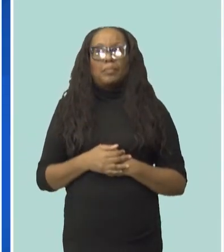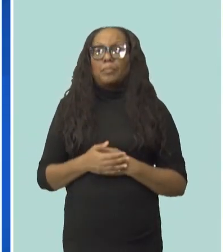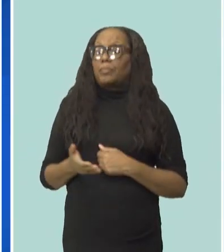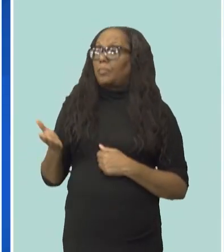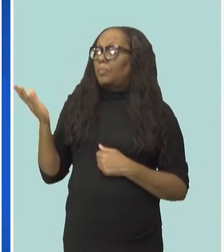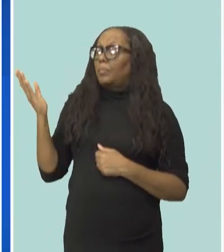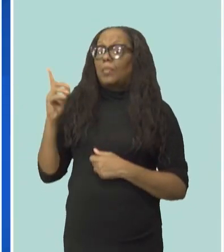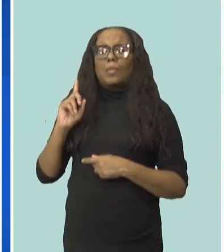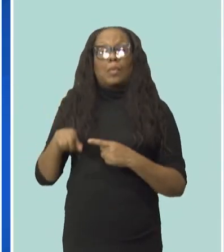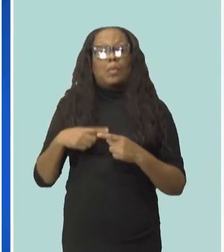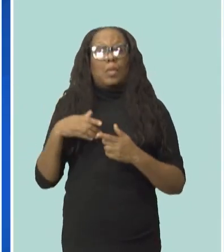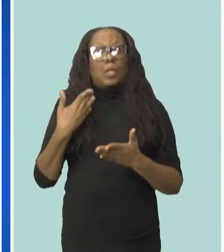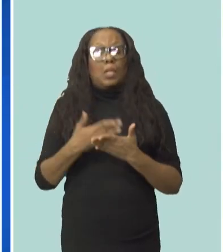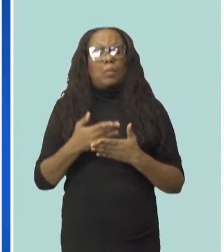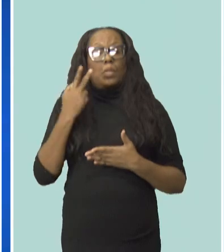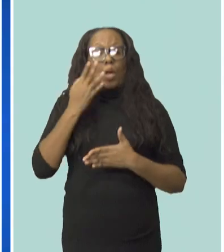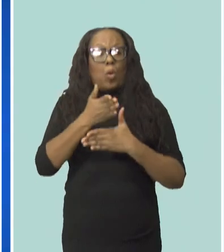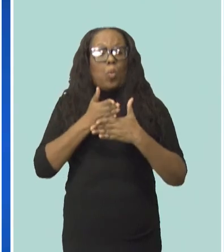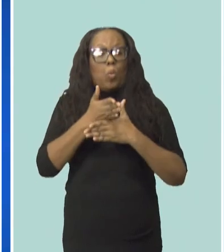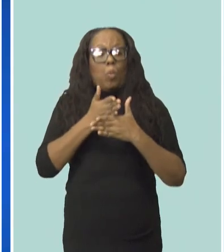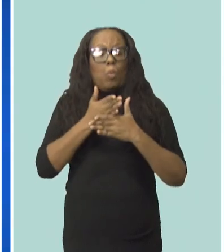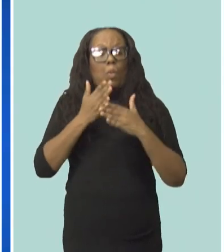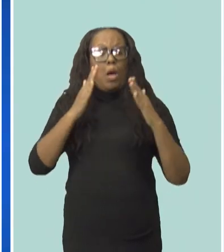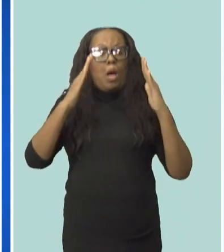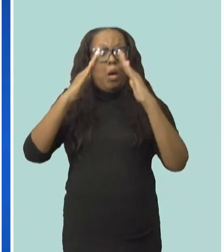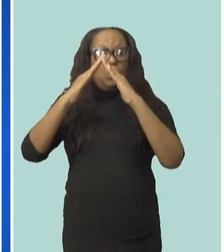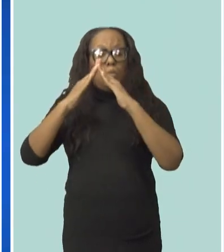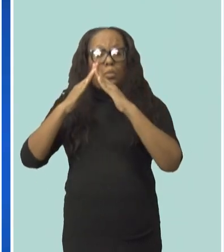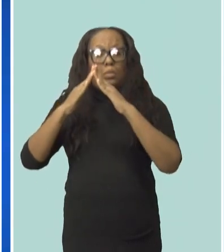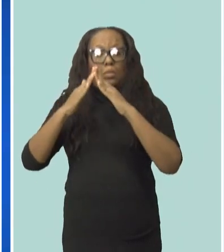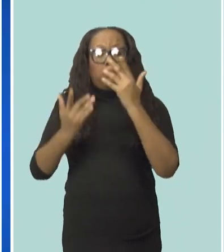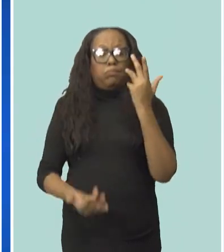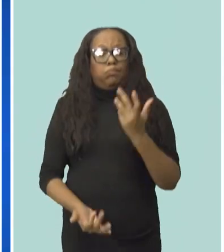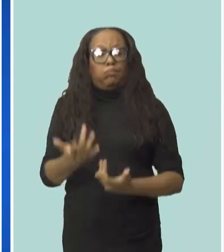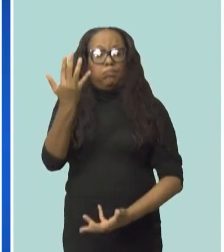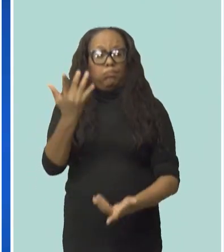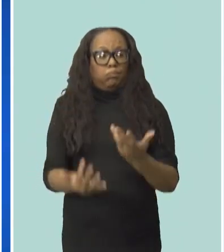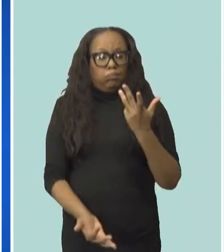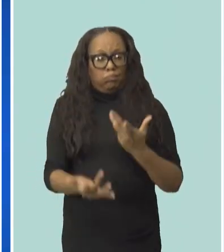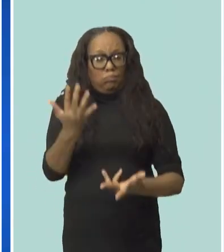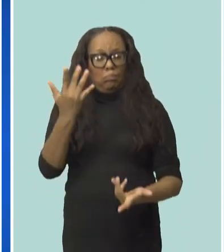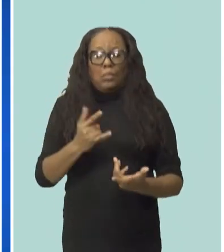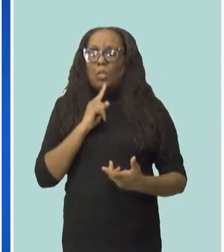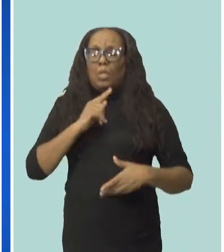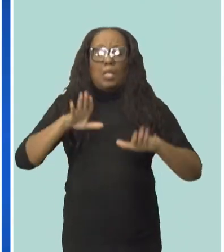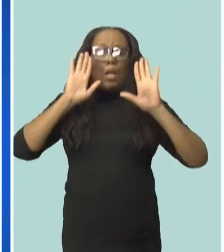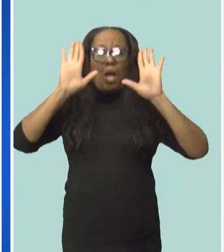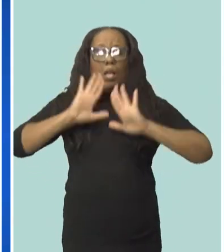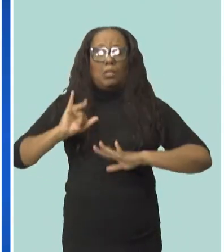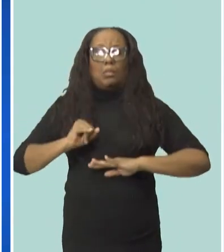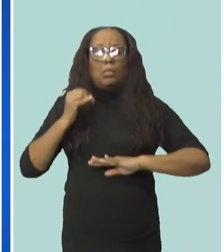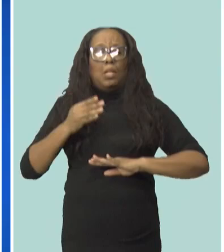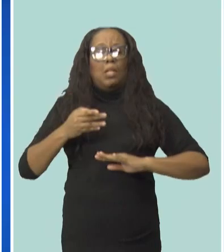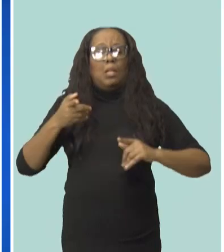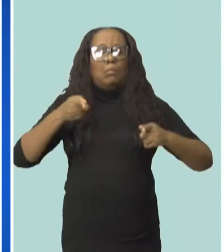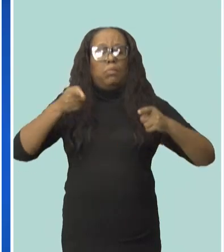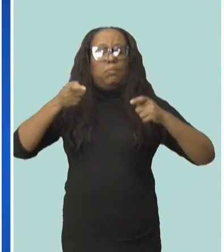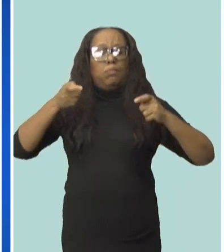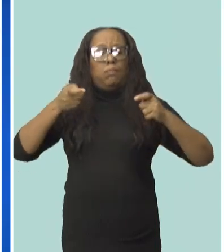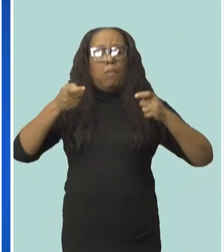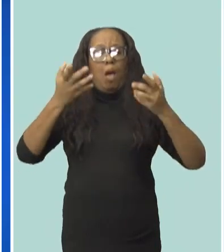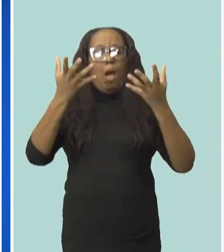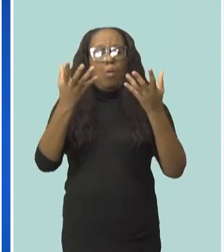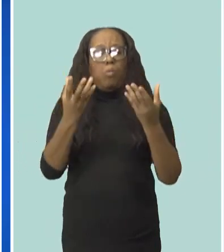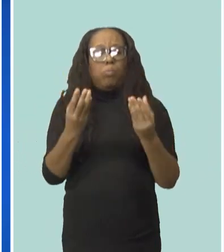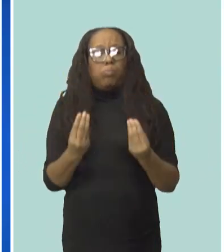arrived, 1 wooden structure was on fire. The guys would have done an excellent job in containing the fire to this 1 structure.